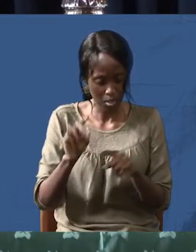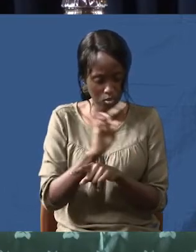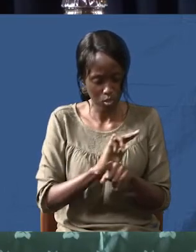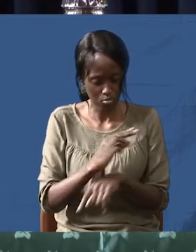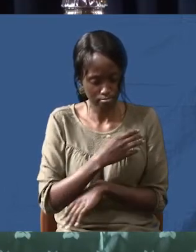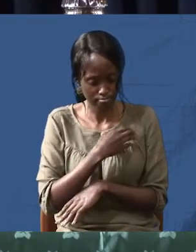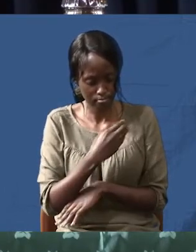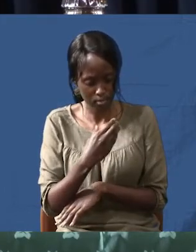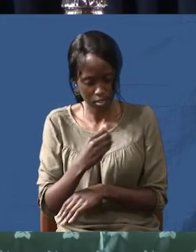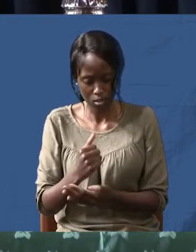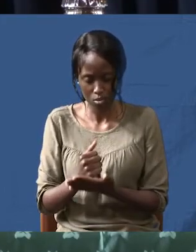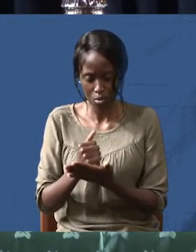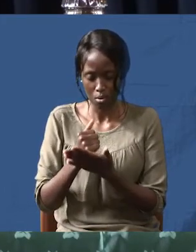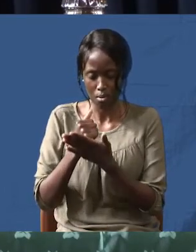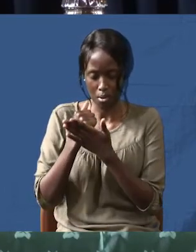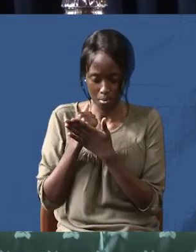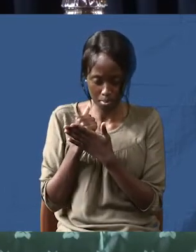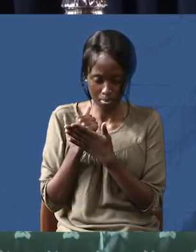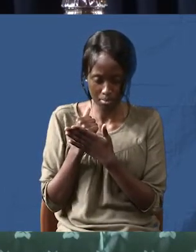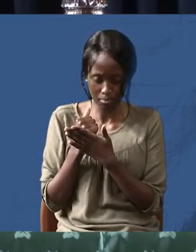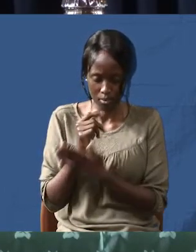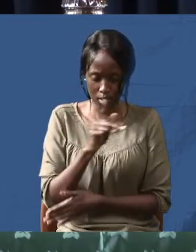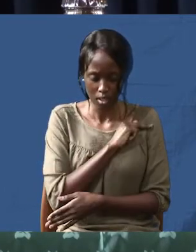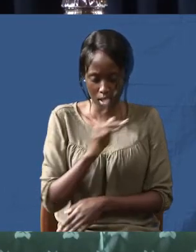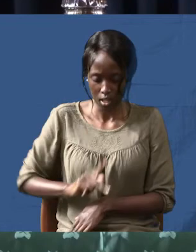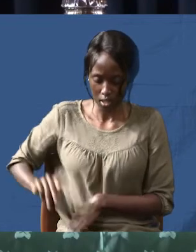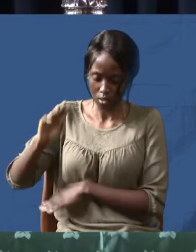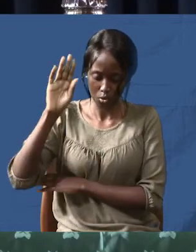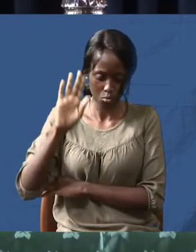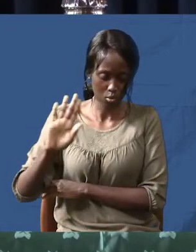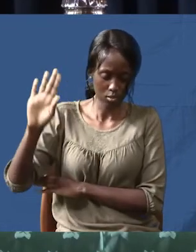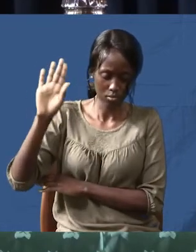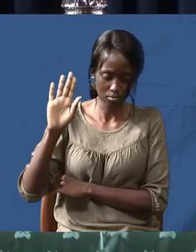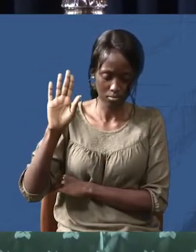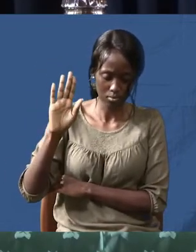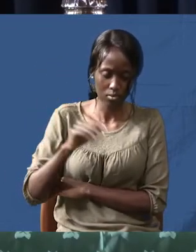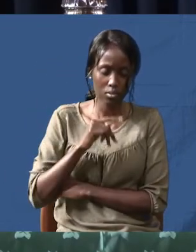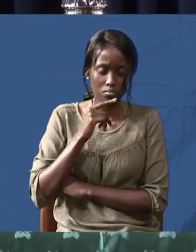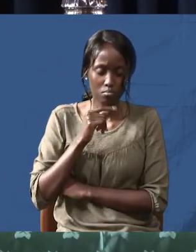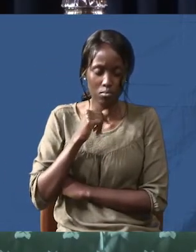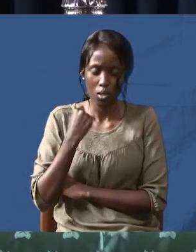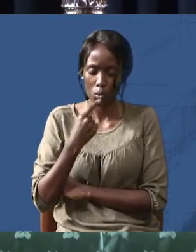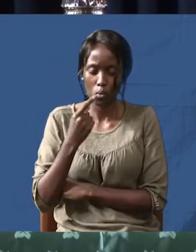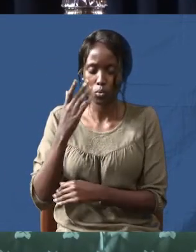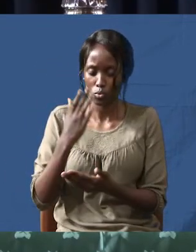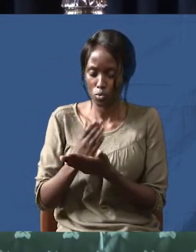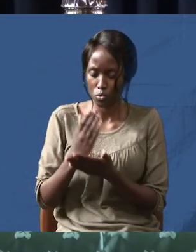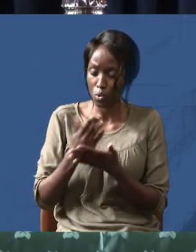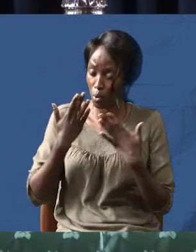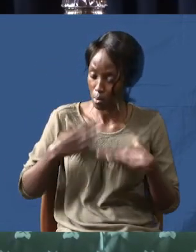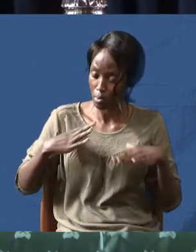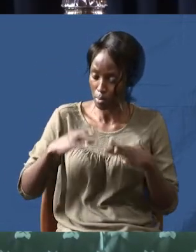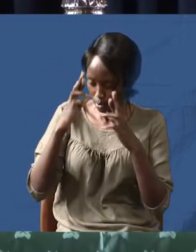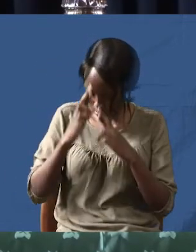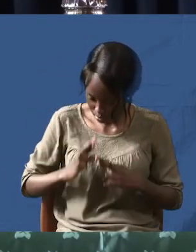his wealth to expand your kingdom. A man, dear Lord, who was highly respected